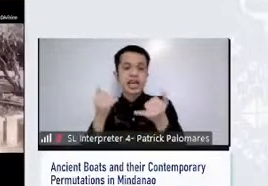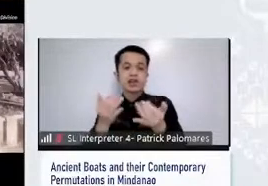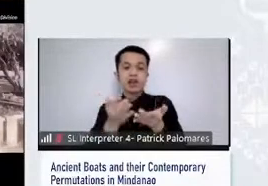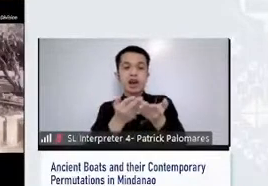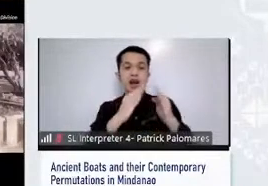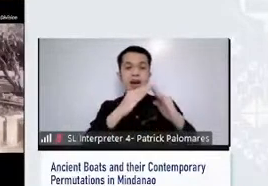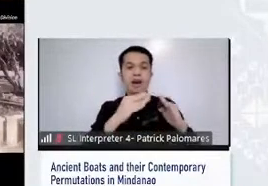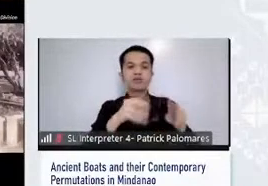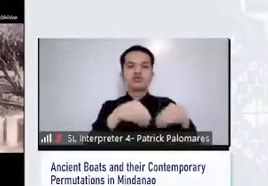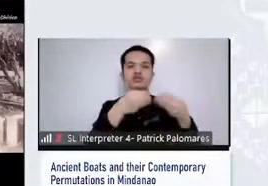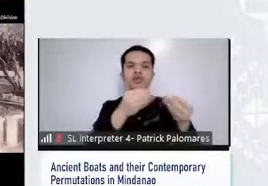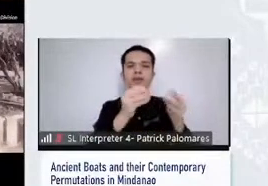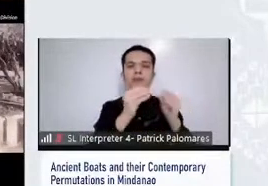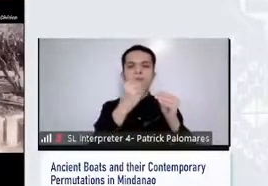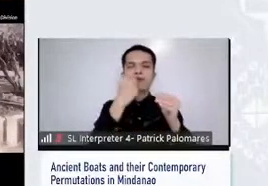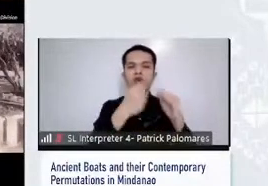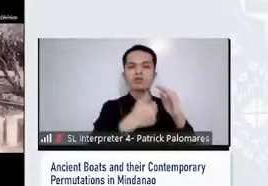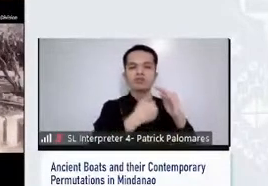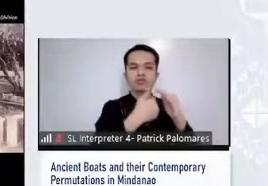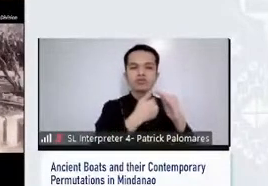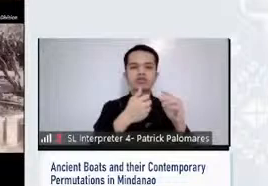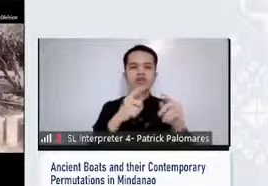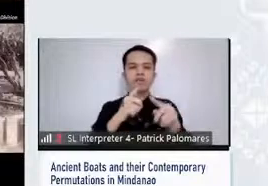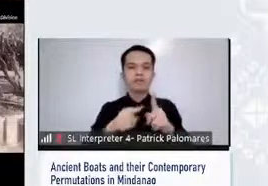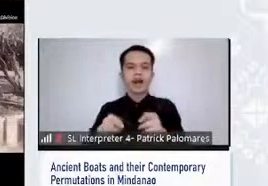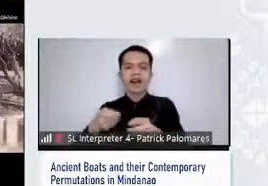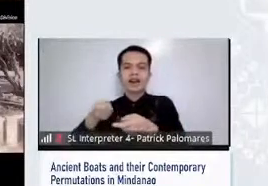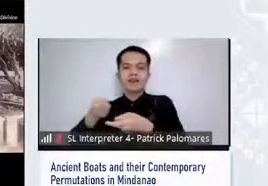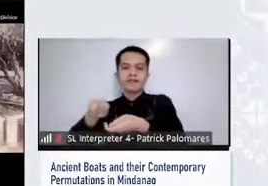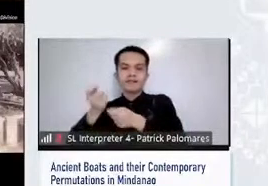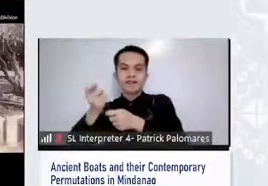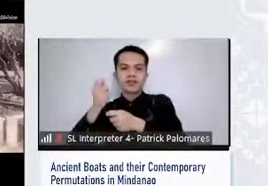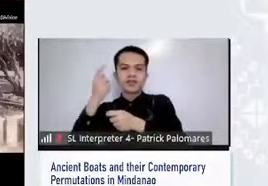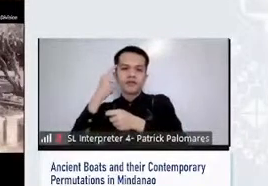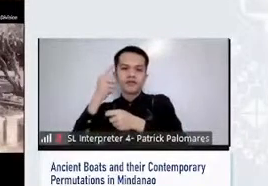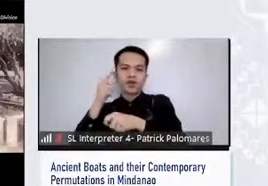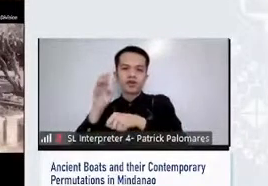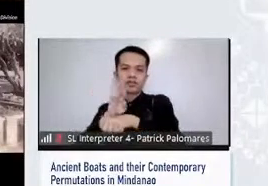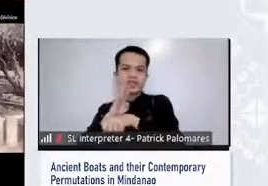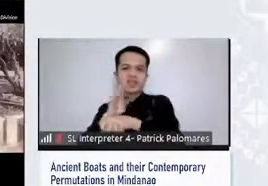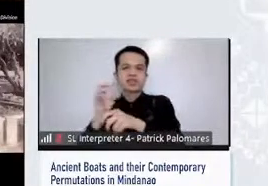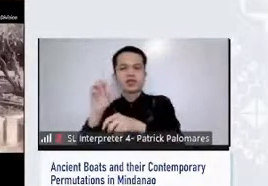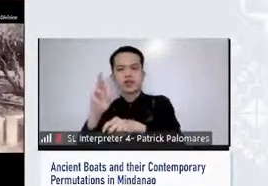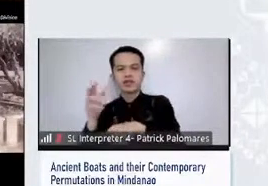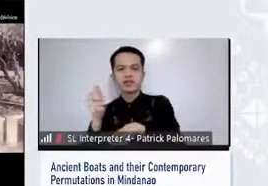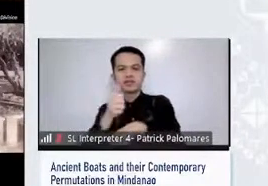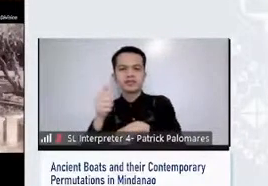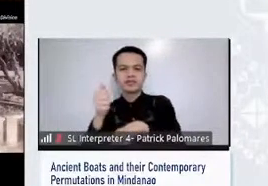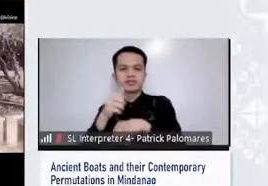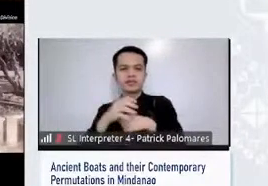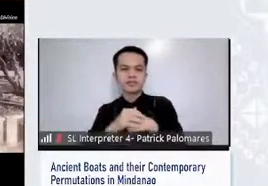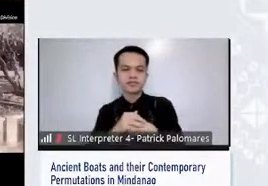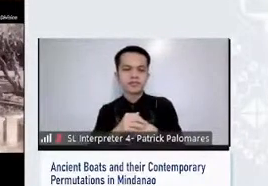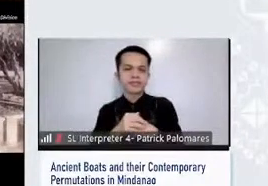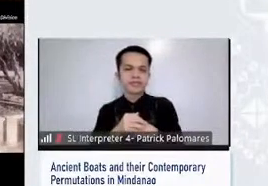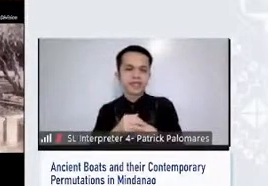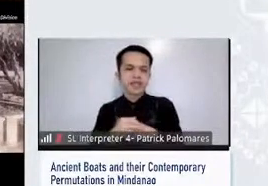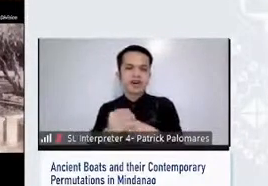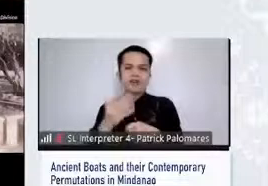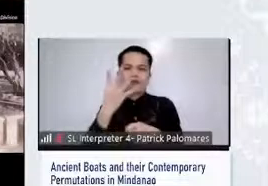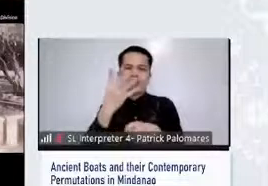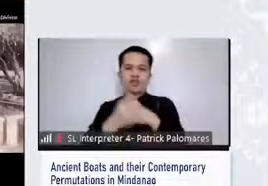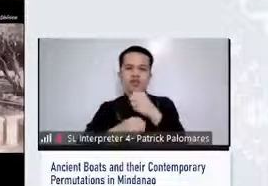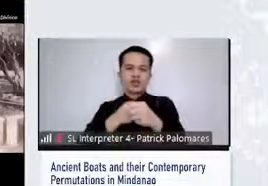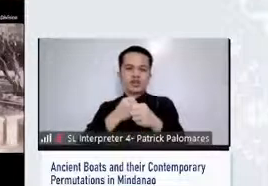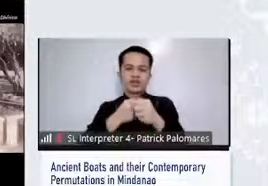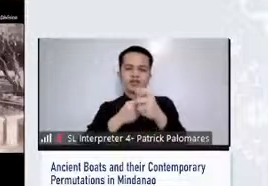and mobility, while fishing boats are for livelihood and transportation. Four types of boats are used by the